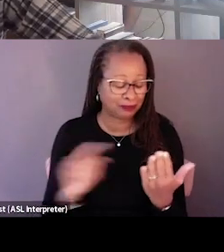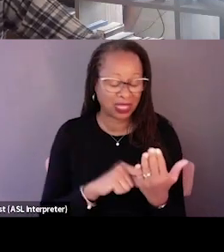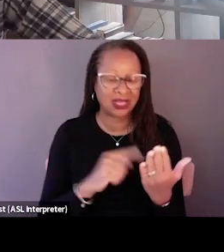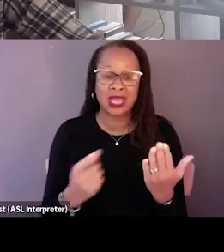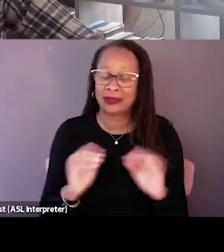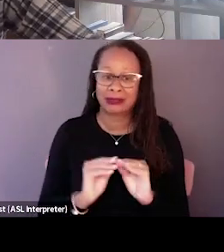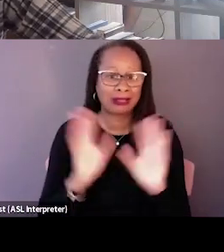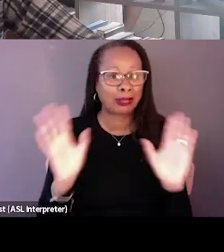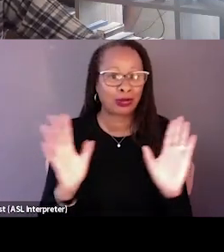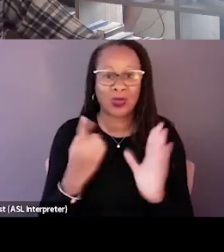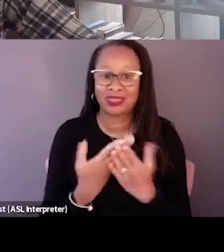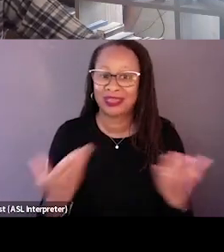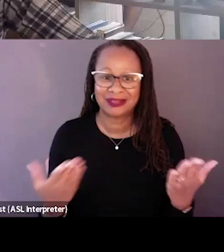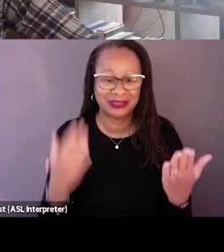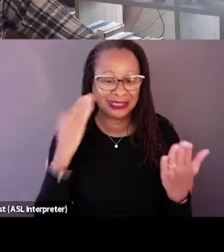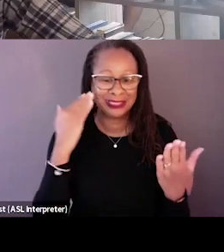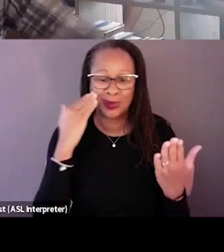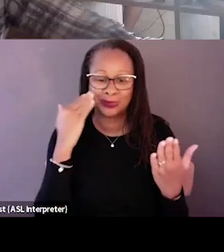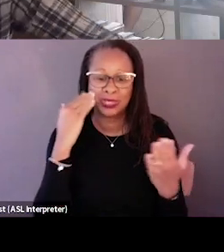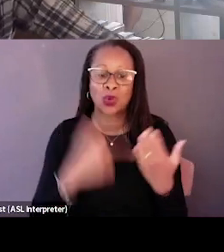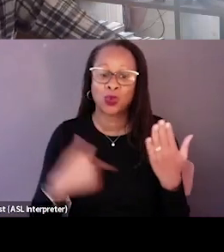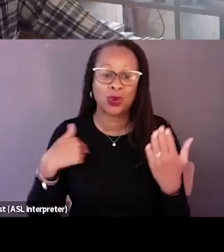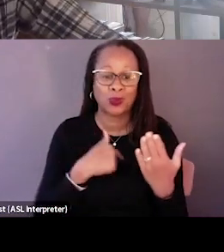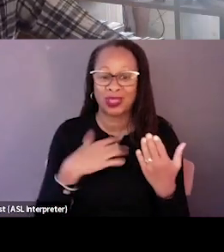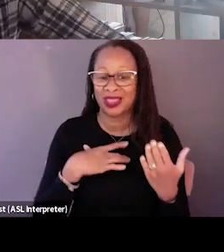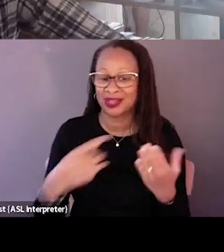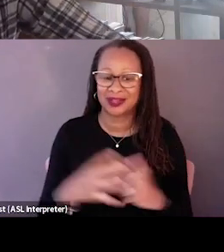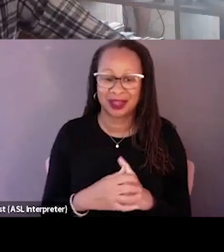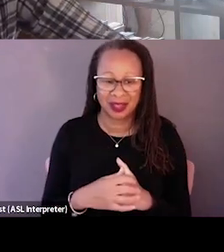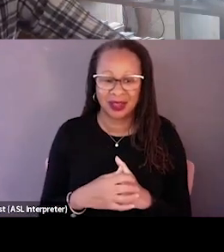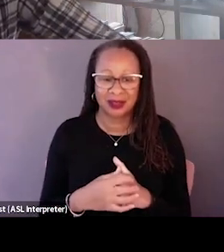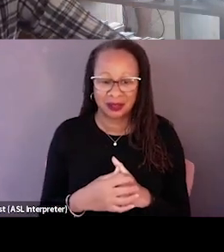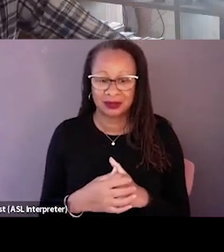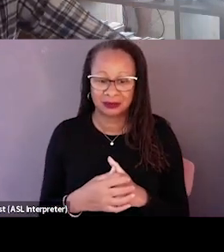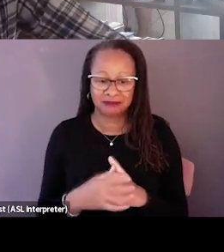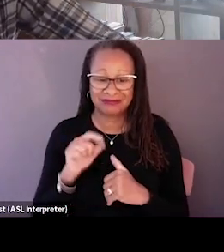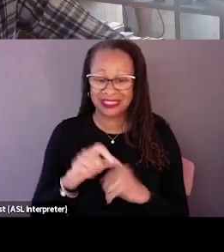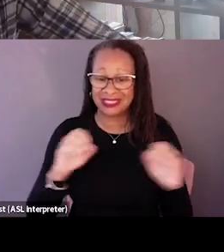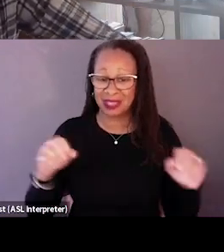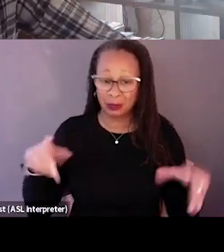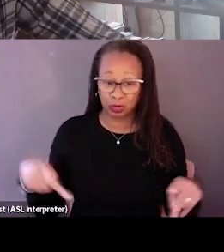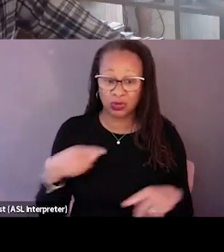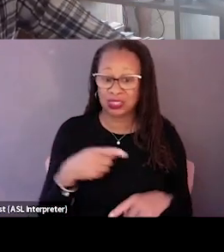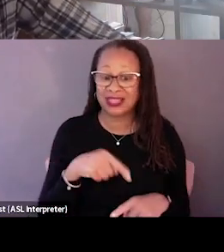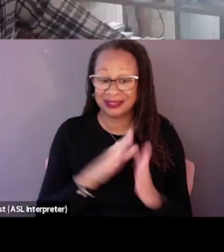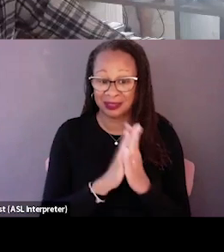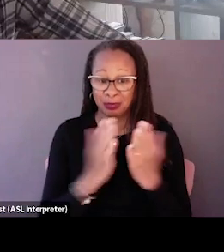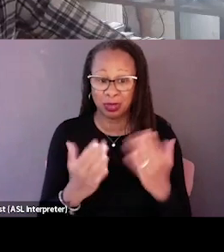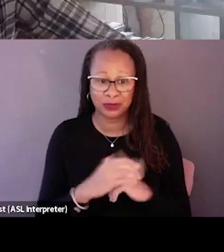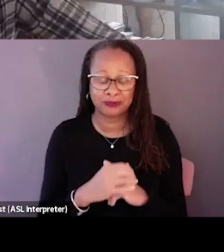clear. He knows what we like. And this is an opportunity